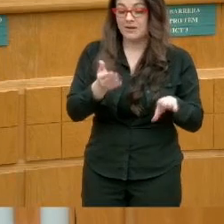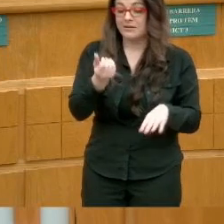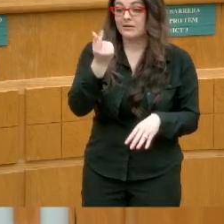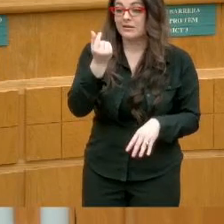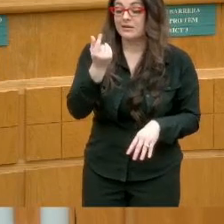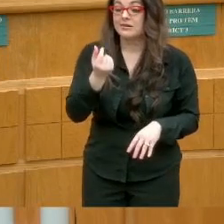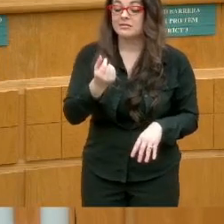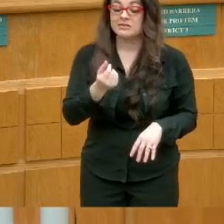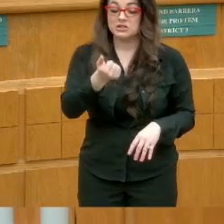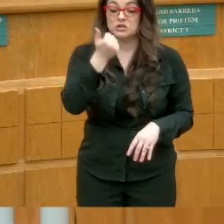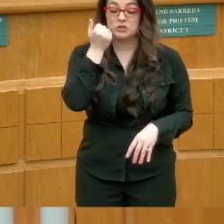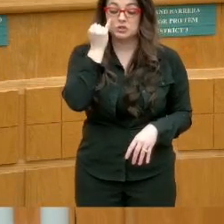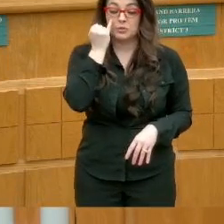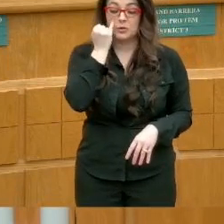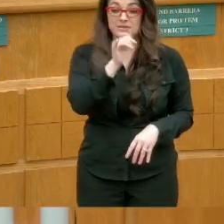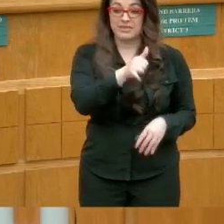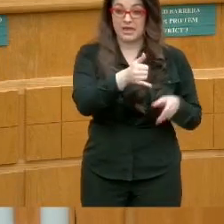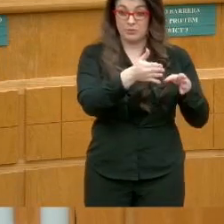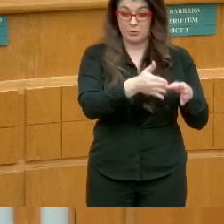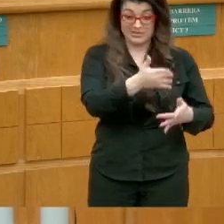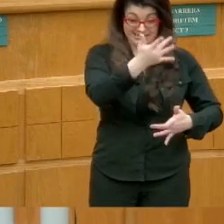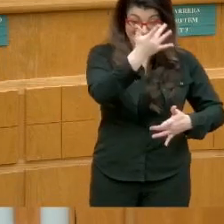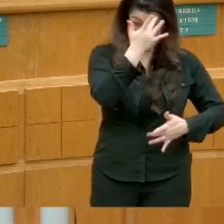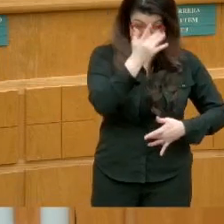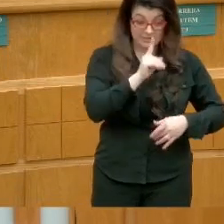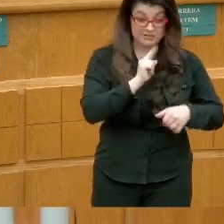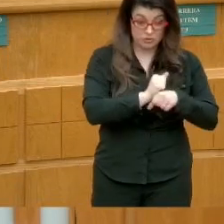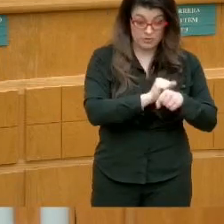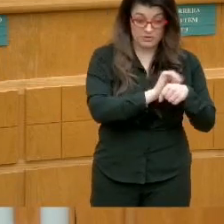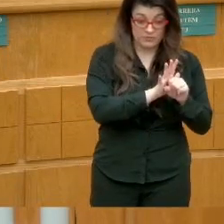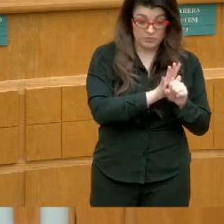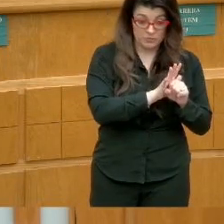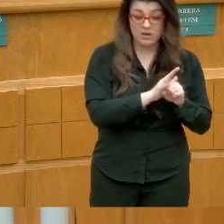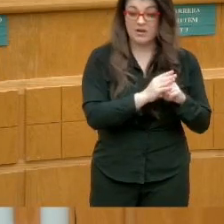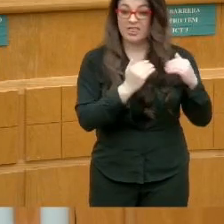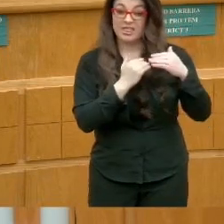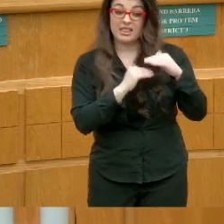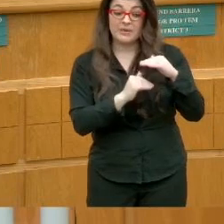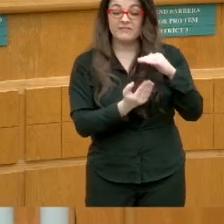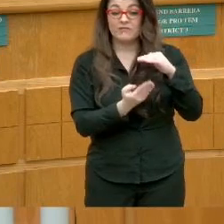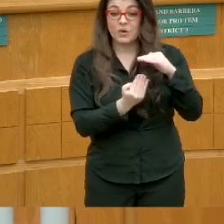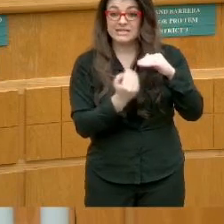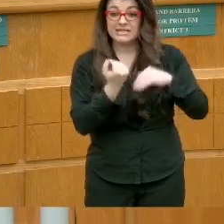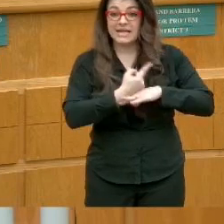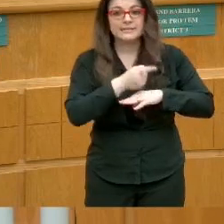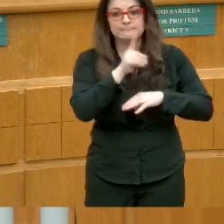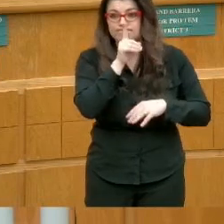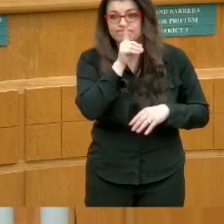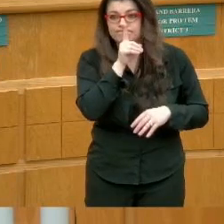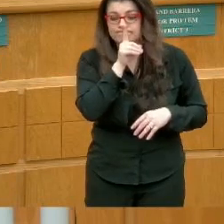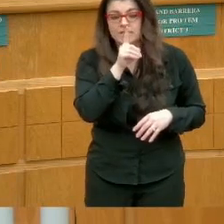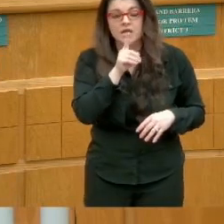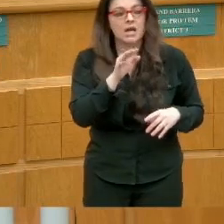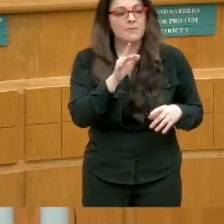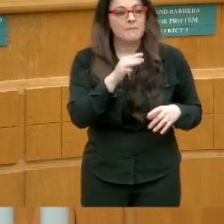there's not a set 14 days. I don't remember the first case, the exact date. We're up